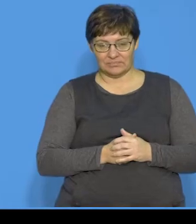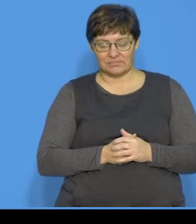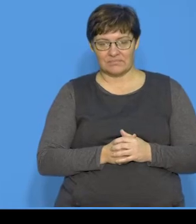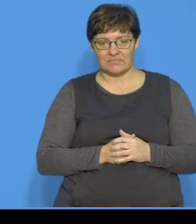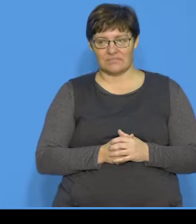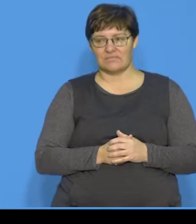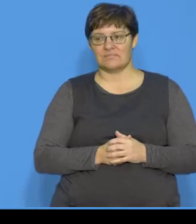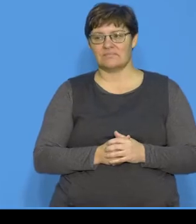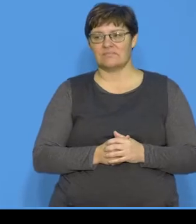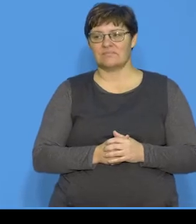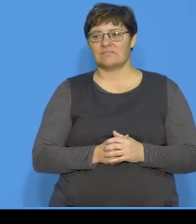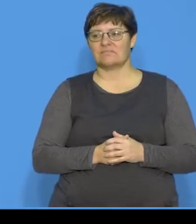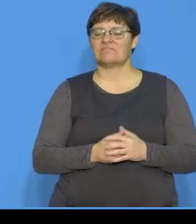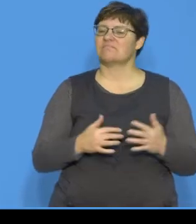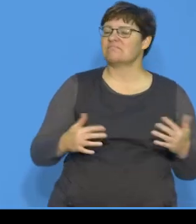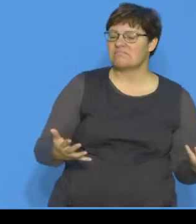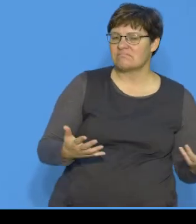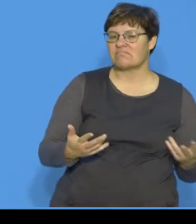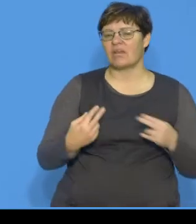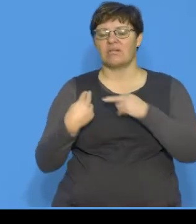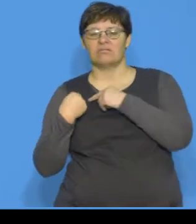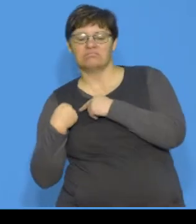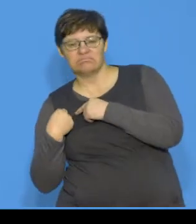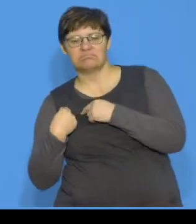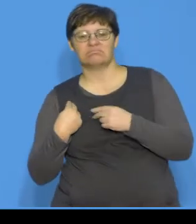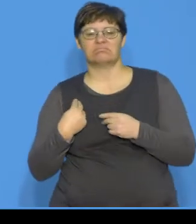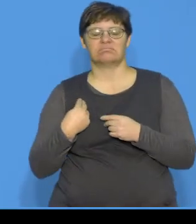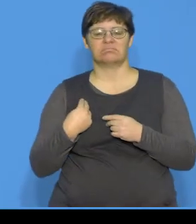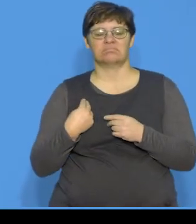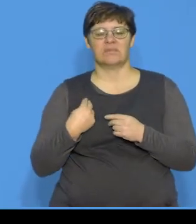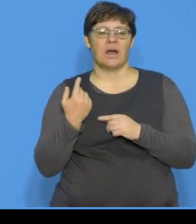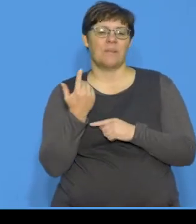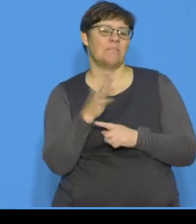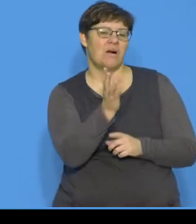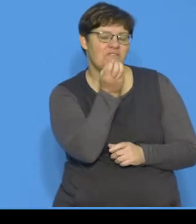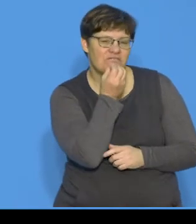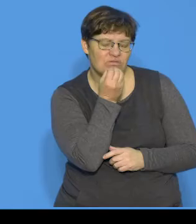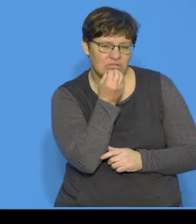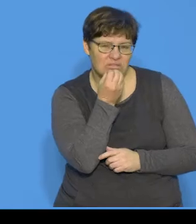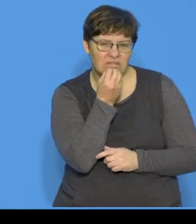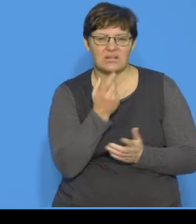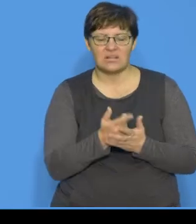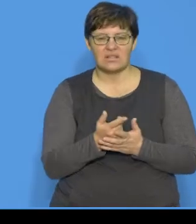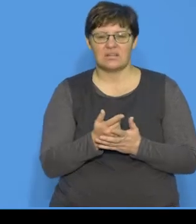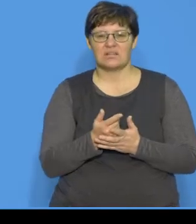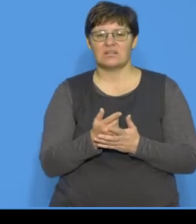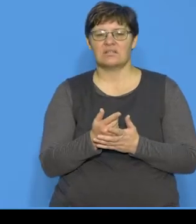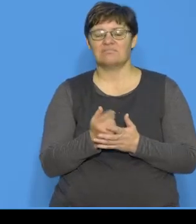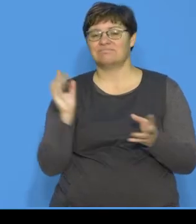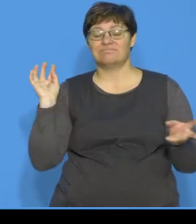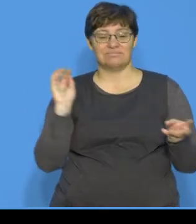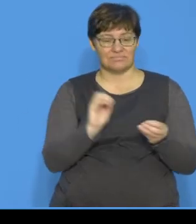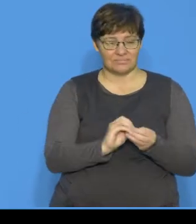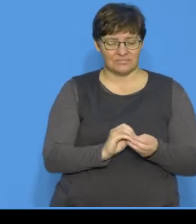Now, instead of just relying on plant food that they found as hunter-gatherers,